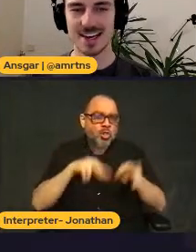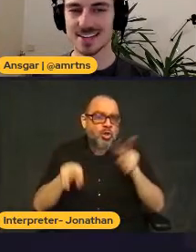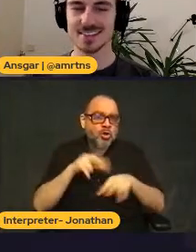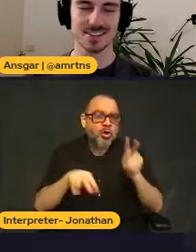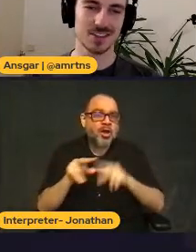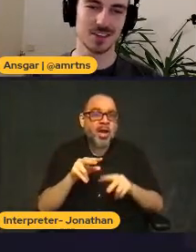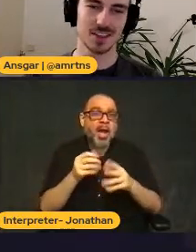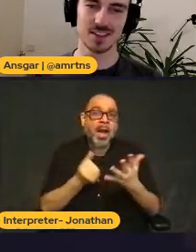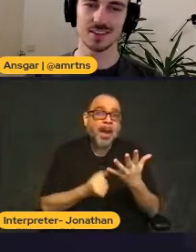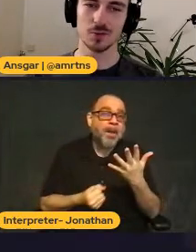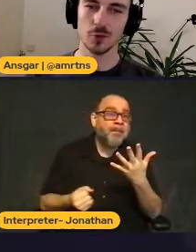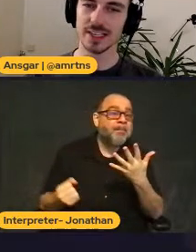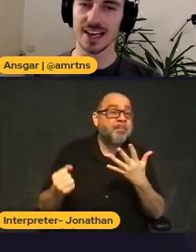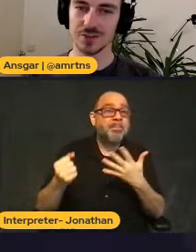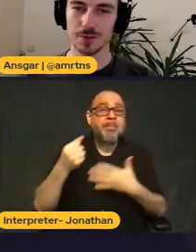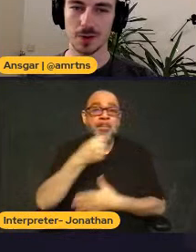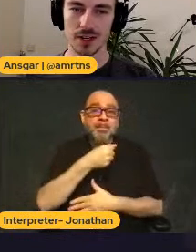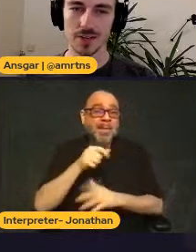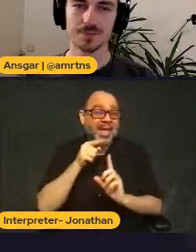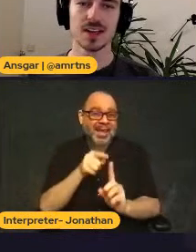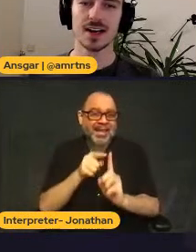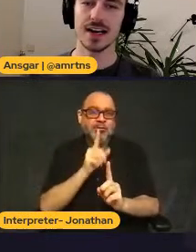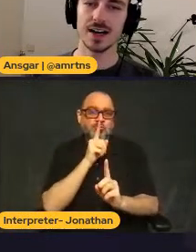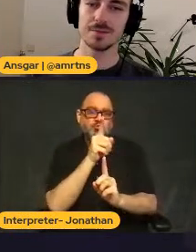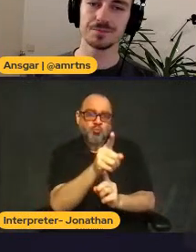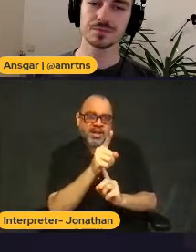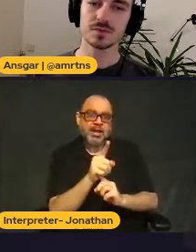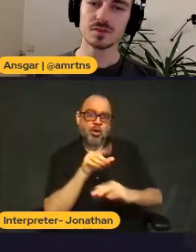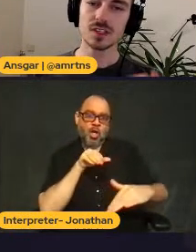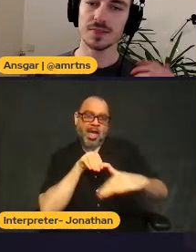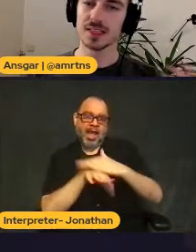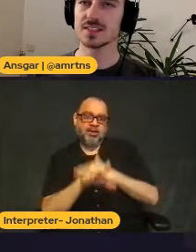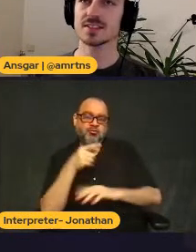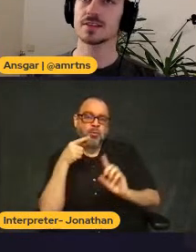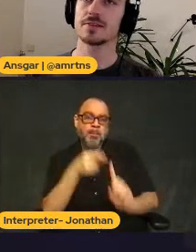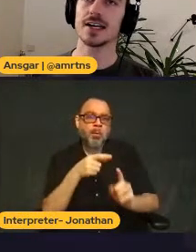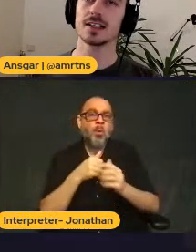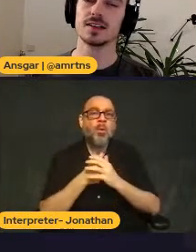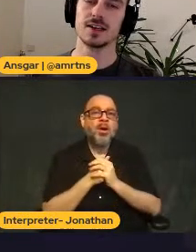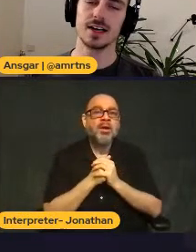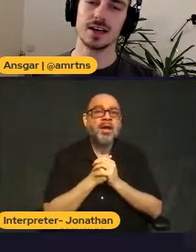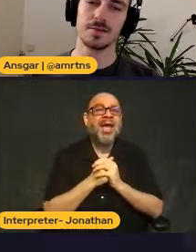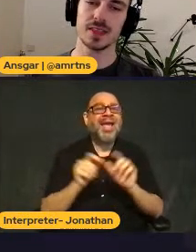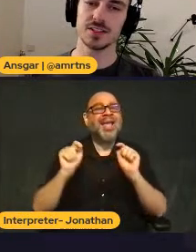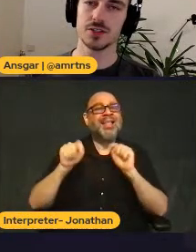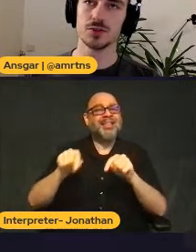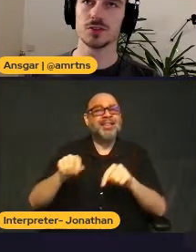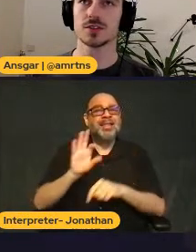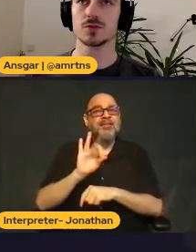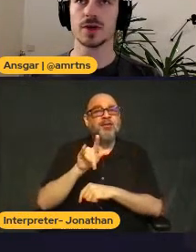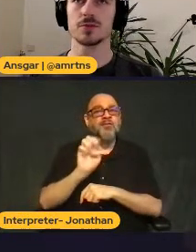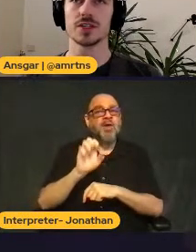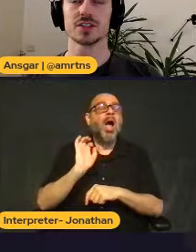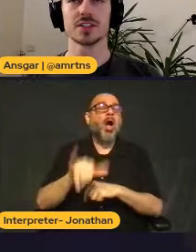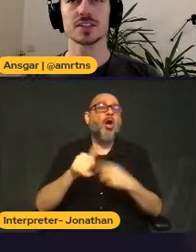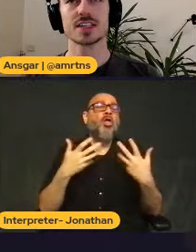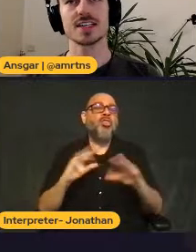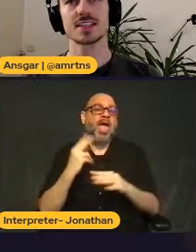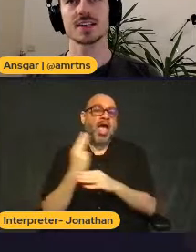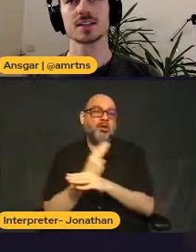main TS, so the real entry point. This is the file that's used when